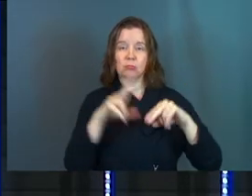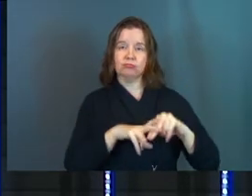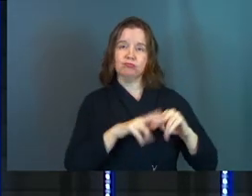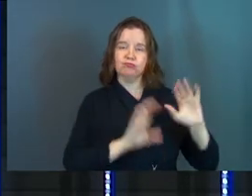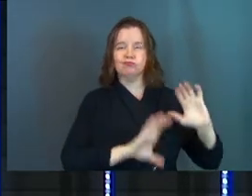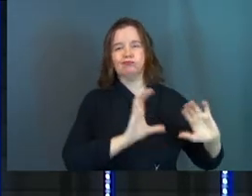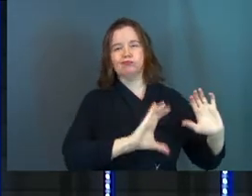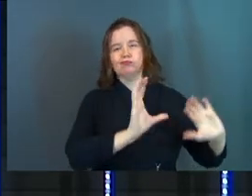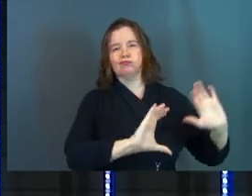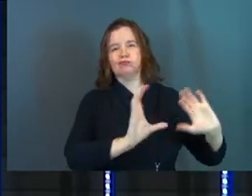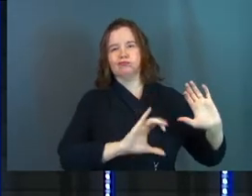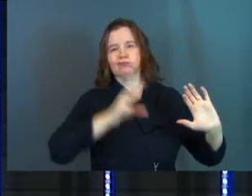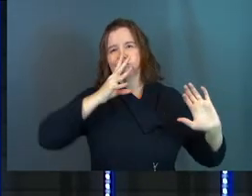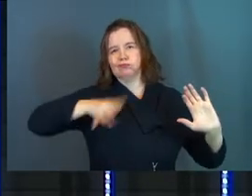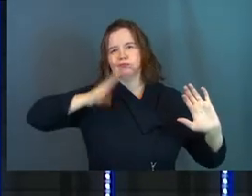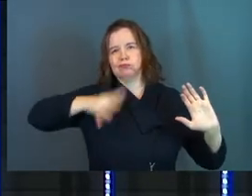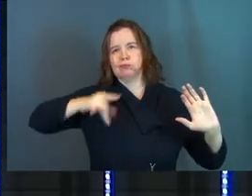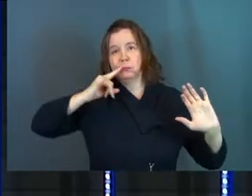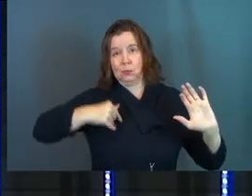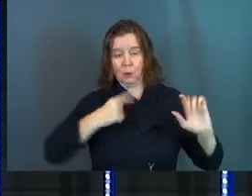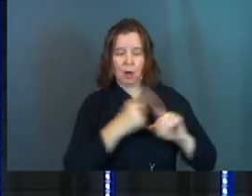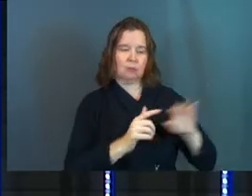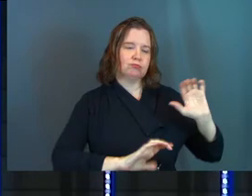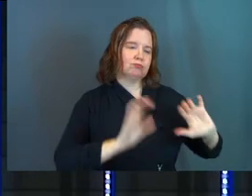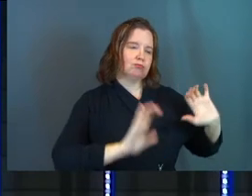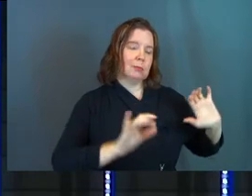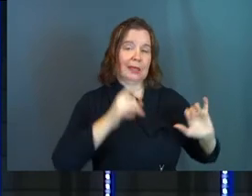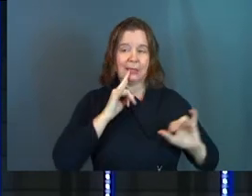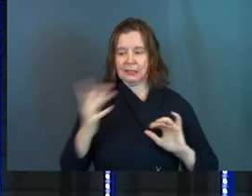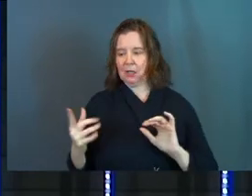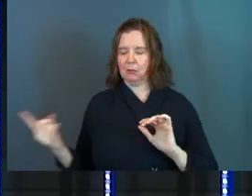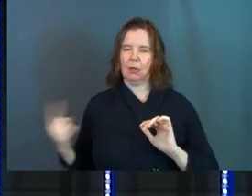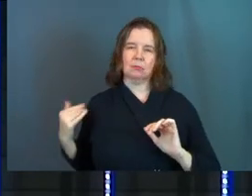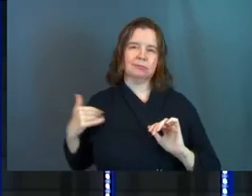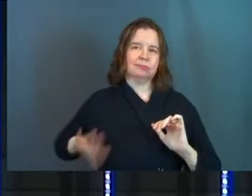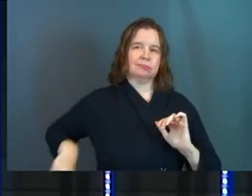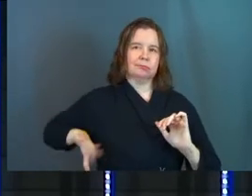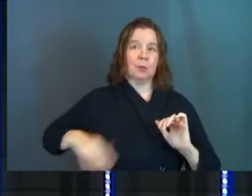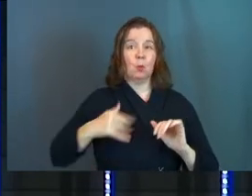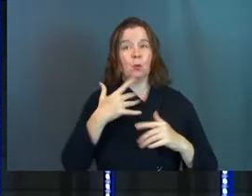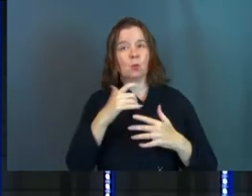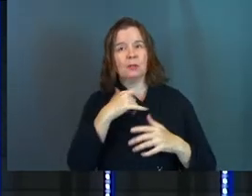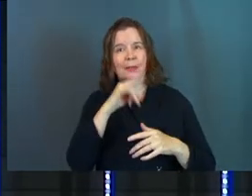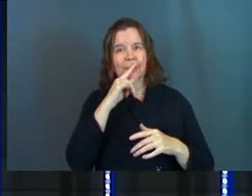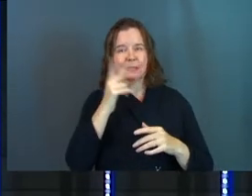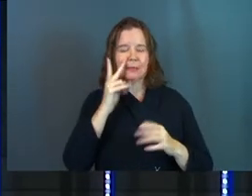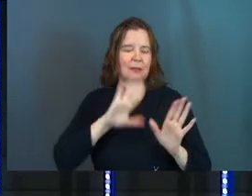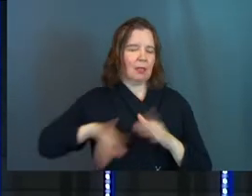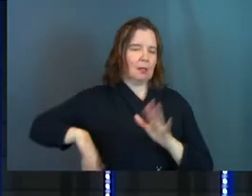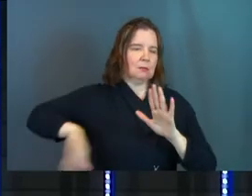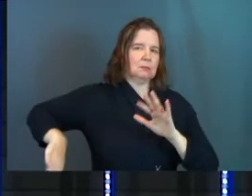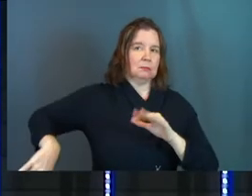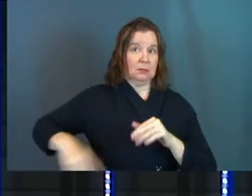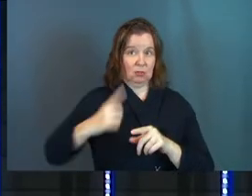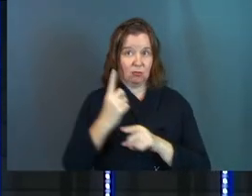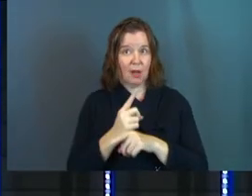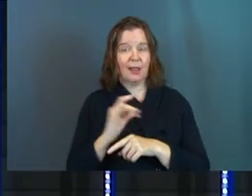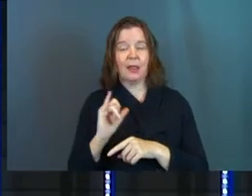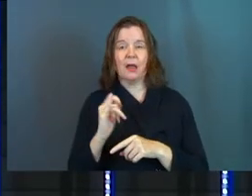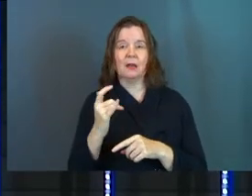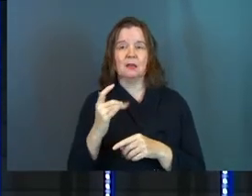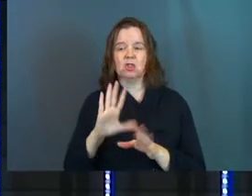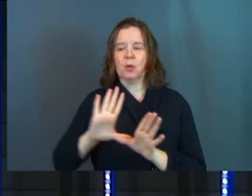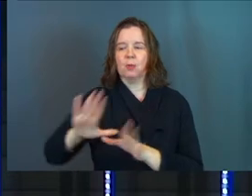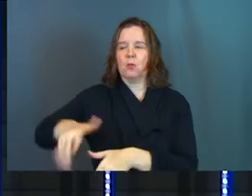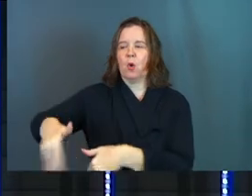sit around, and we all talk intelligently to each other, right? And the kids are right here, and a lot of us wish that the kids would be seen and not heard so much, right?